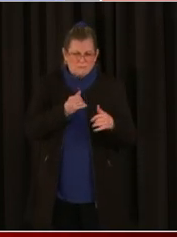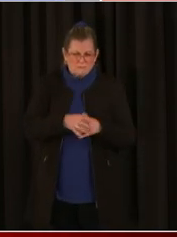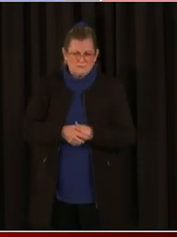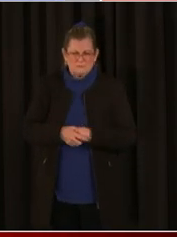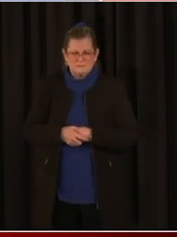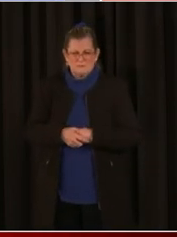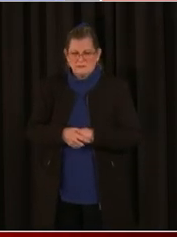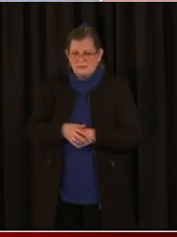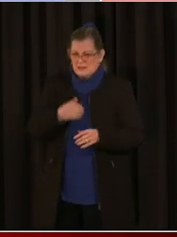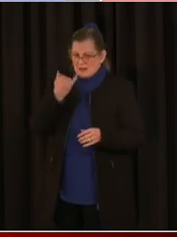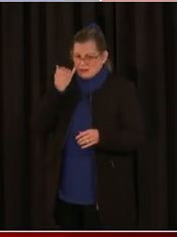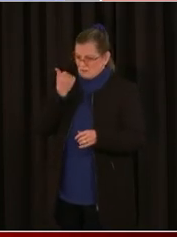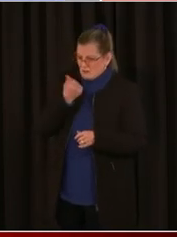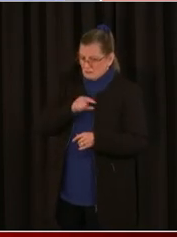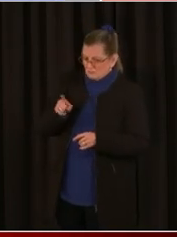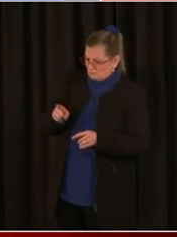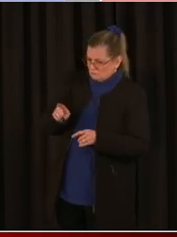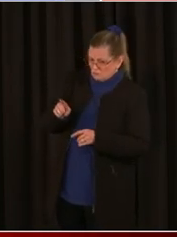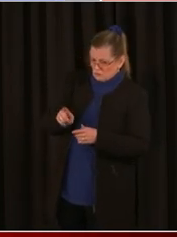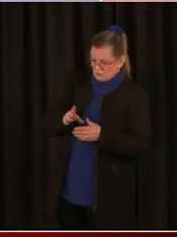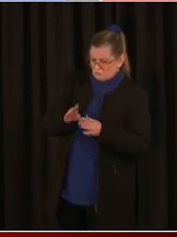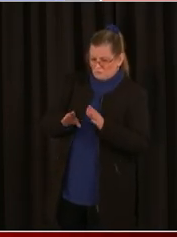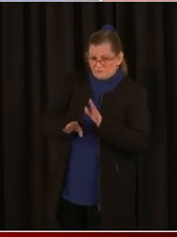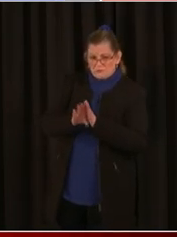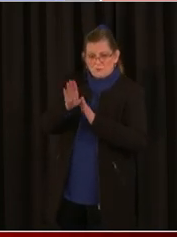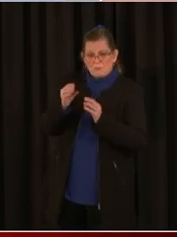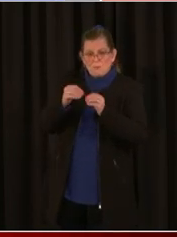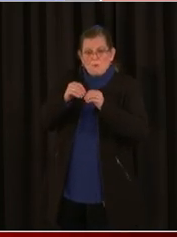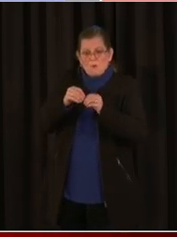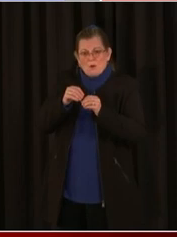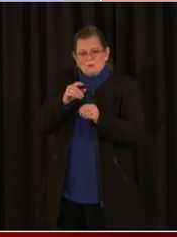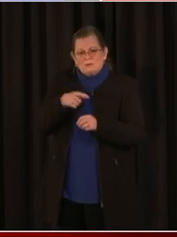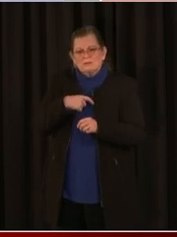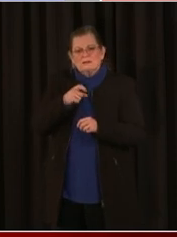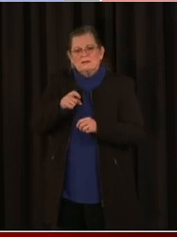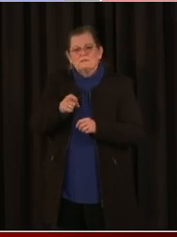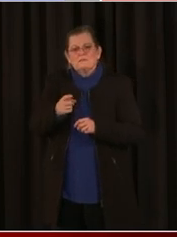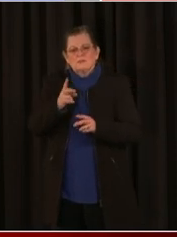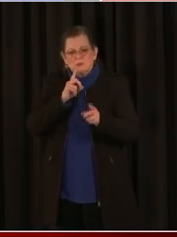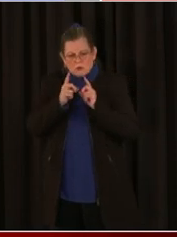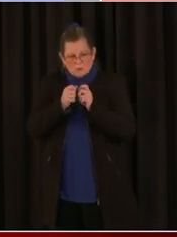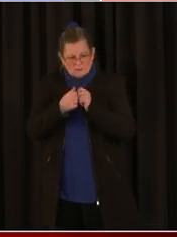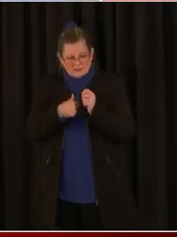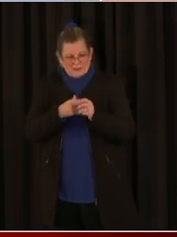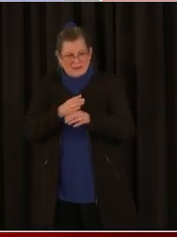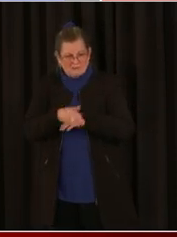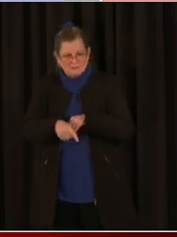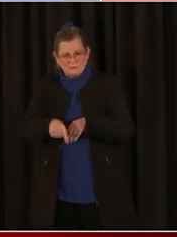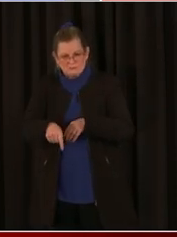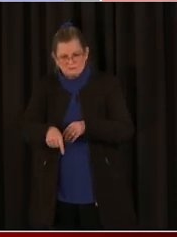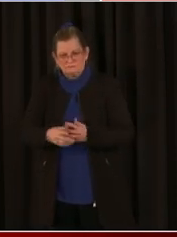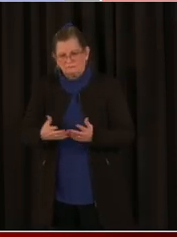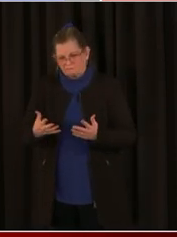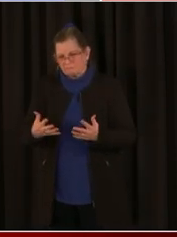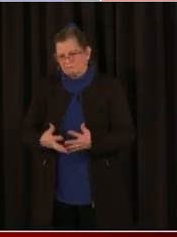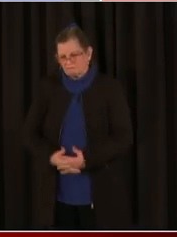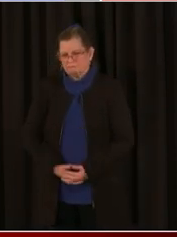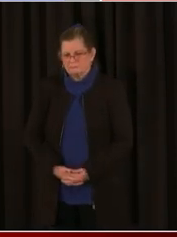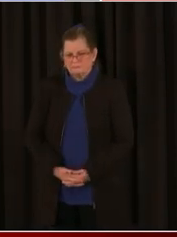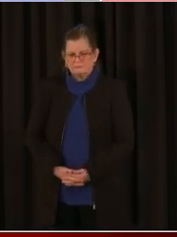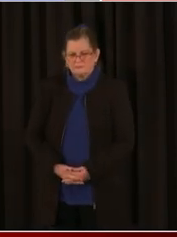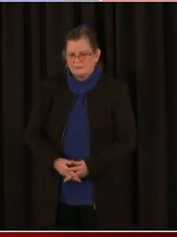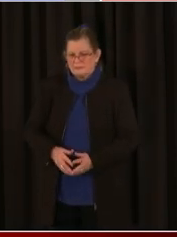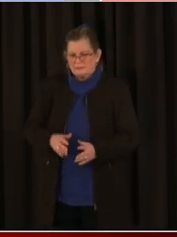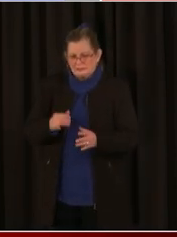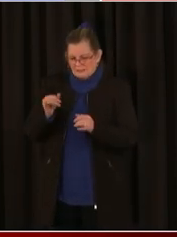if any of you want to develop this story further, I would suggest, I'm open to talking with you